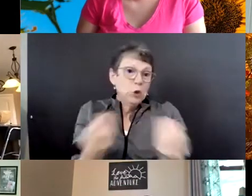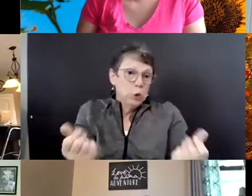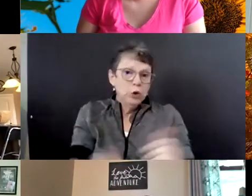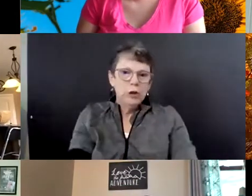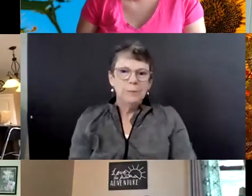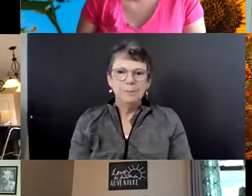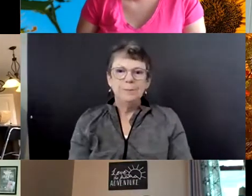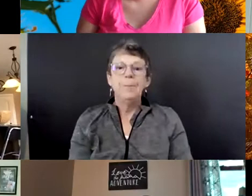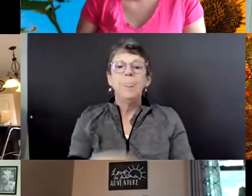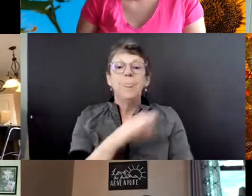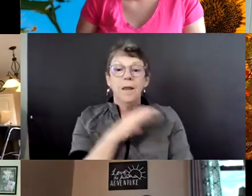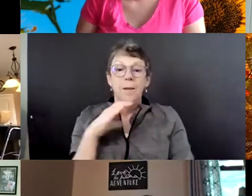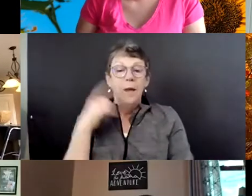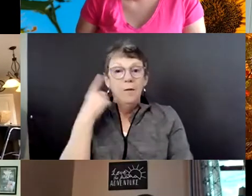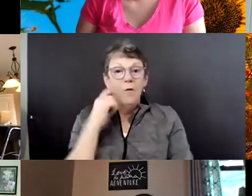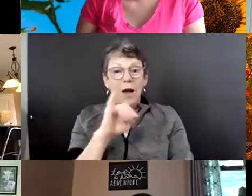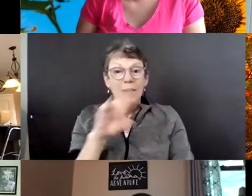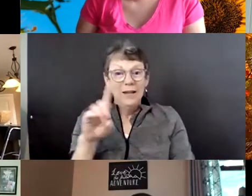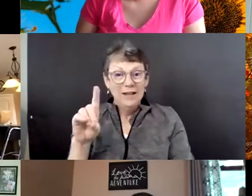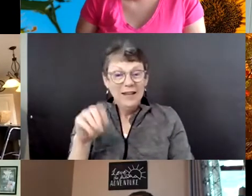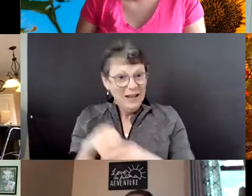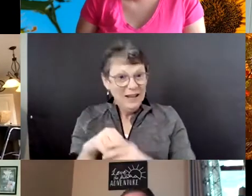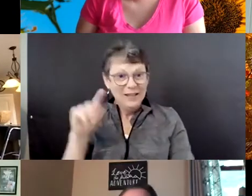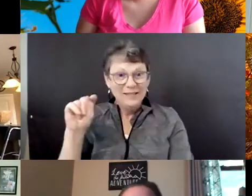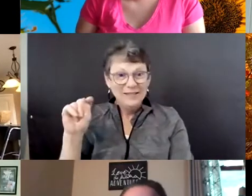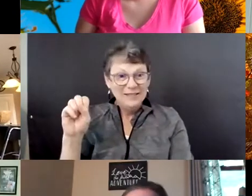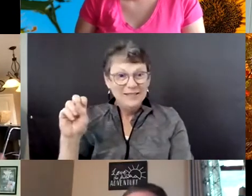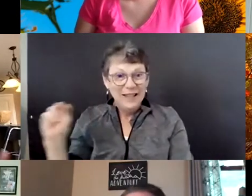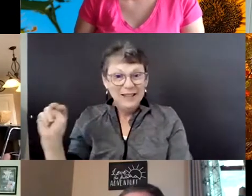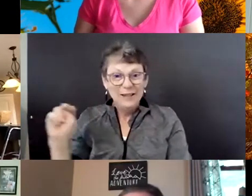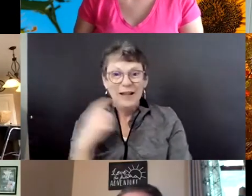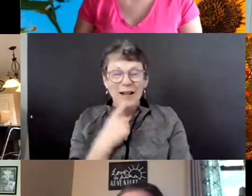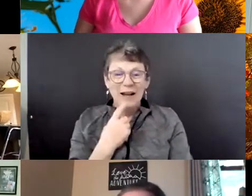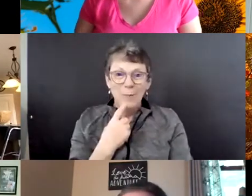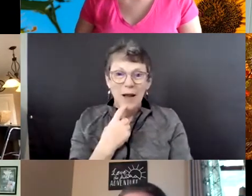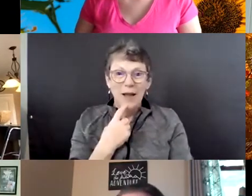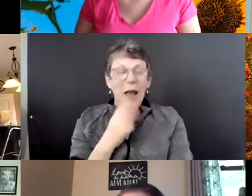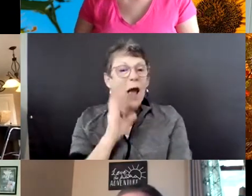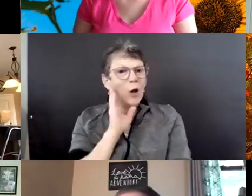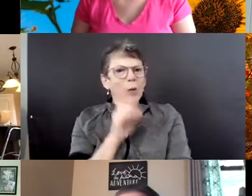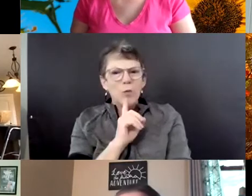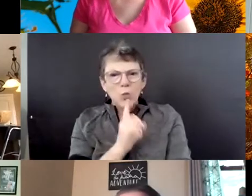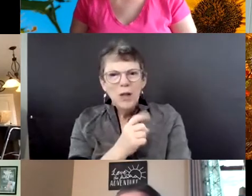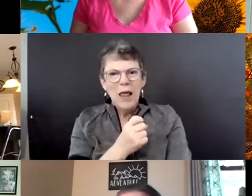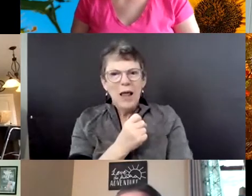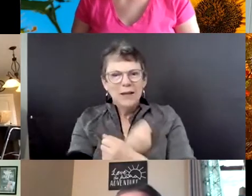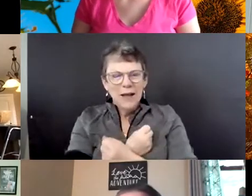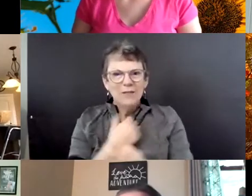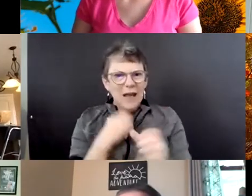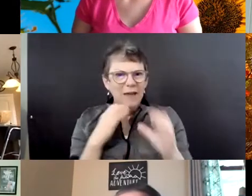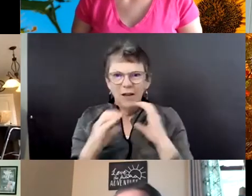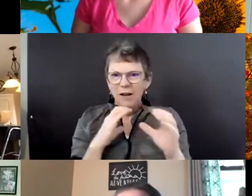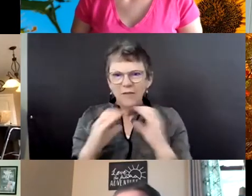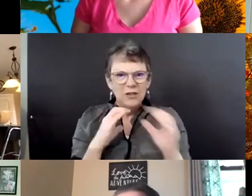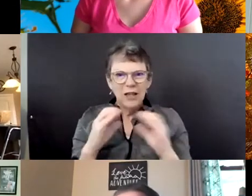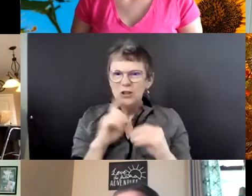for IDD in Tennessee. And so I was actually with him last week, and I was like, I would love to, have a conversation about what you're doing and